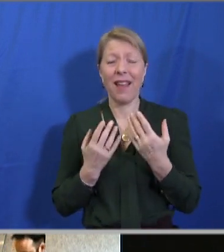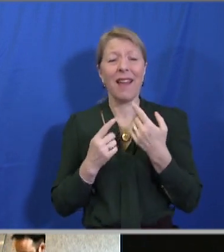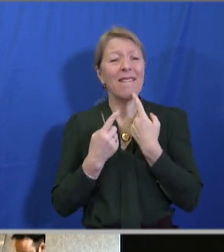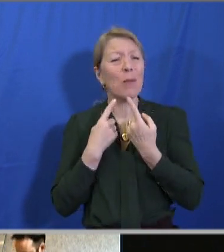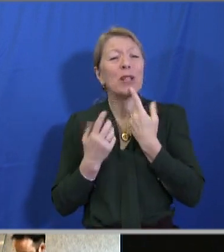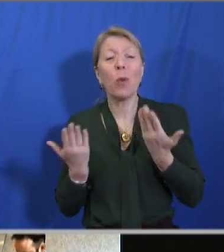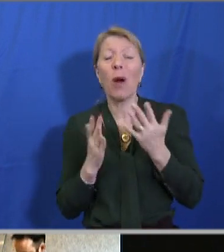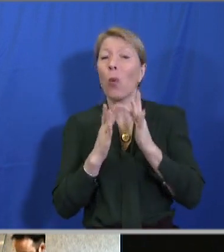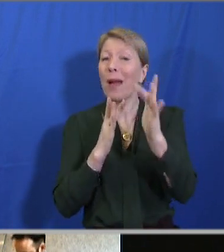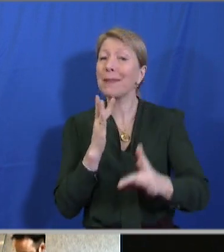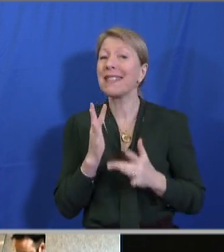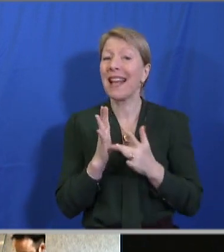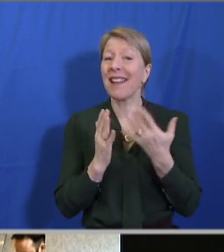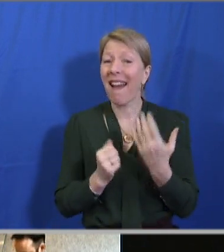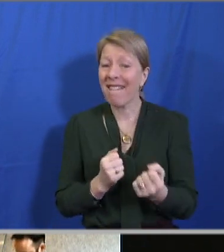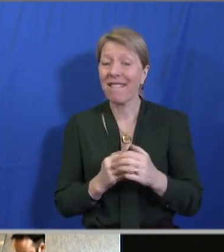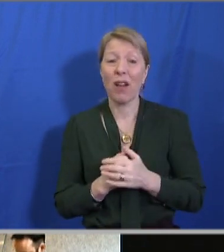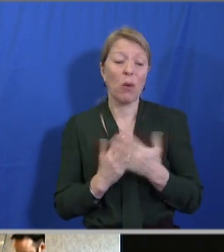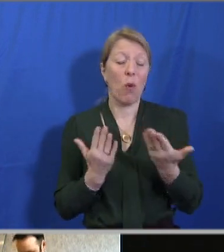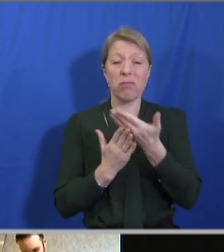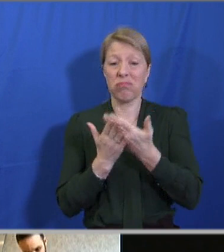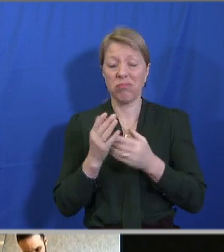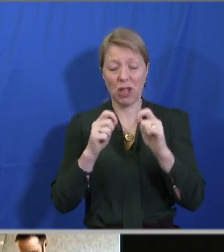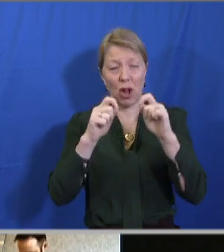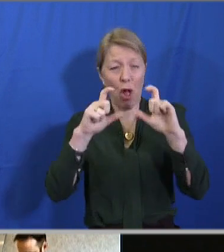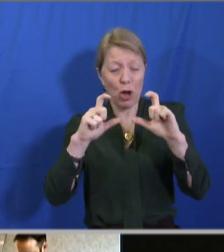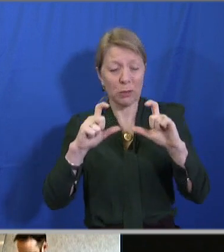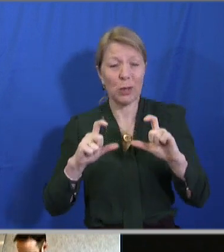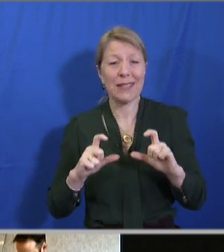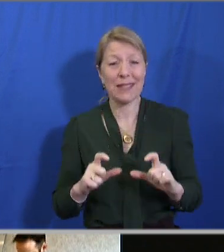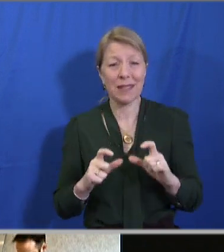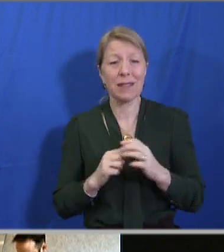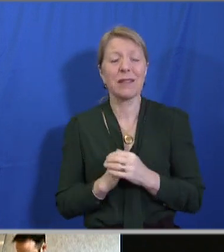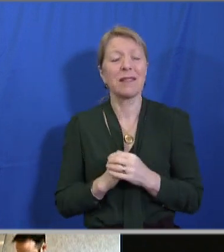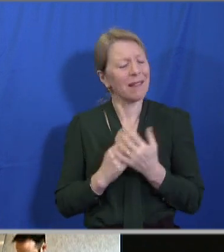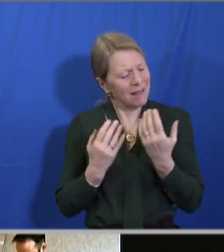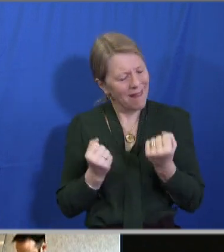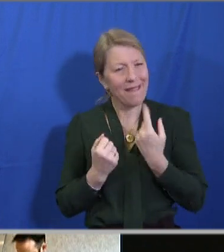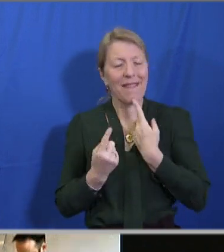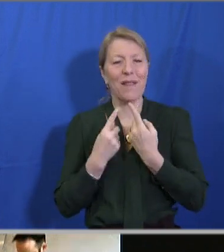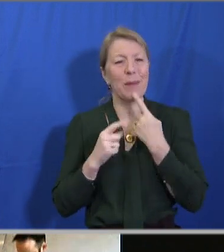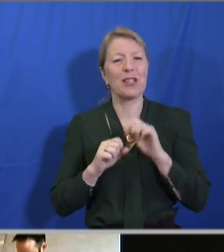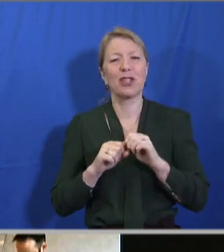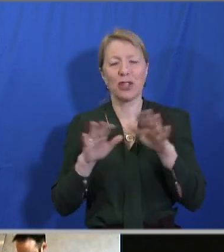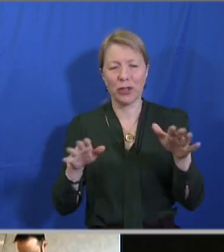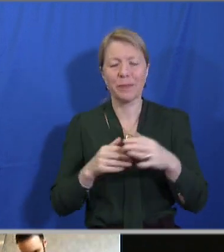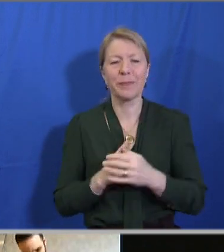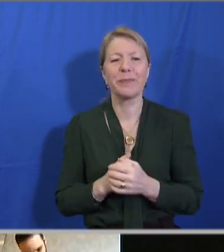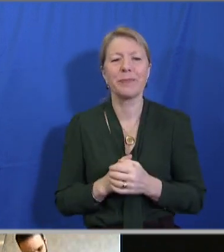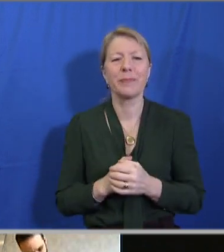JCVI. JCVI will continue its rolling review of our vaccination programme and that epidemiological